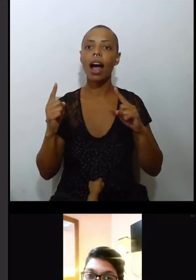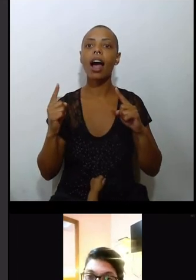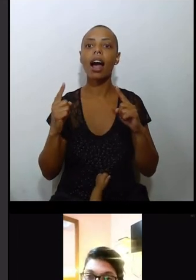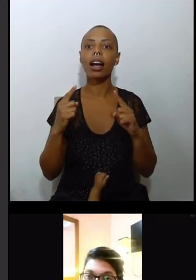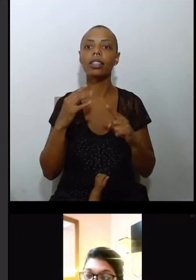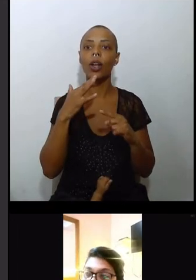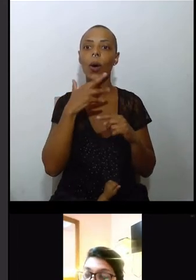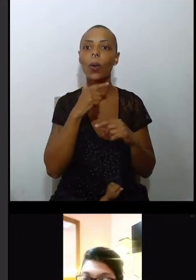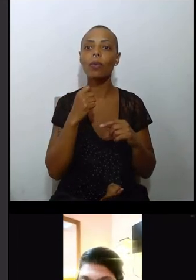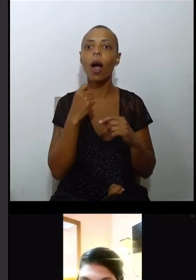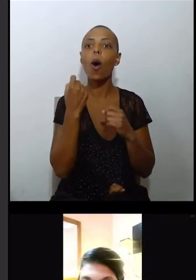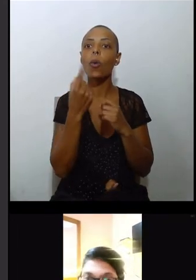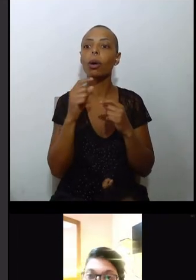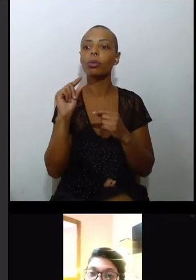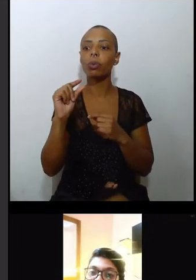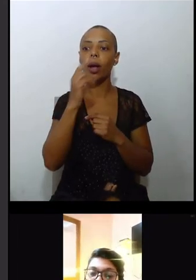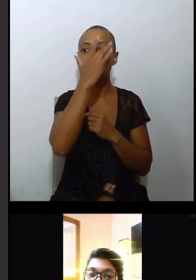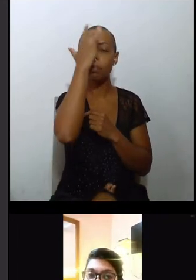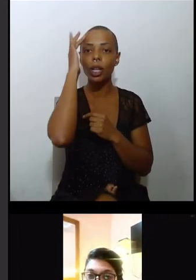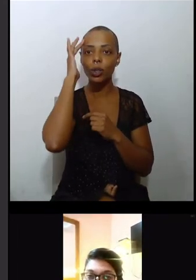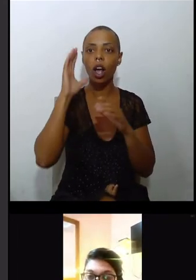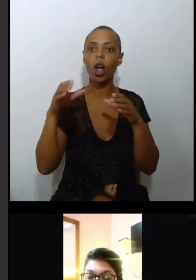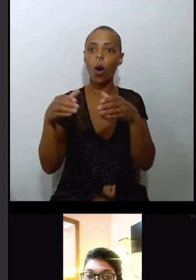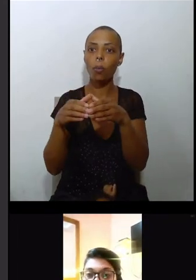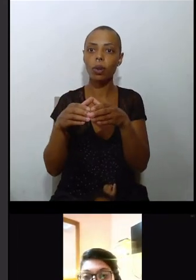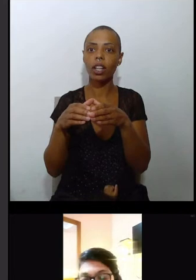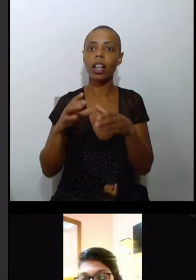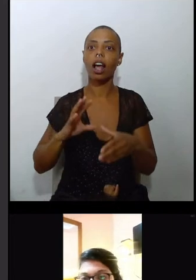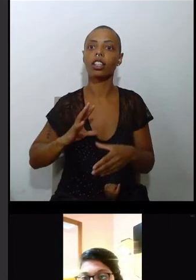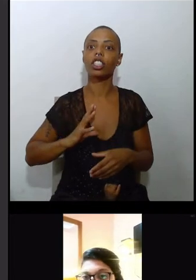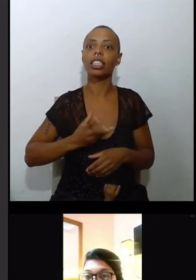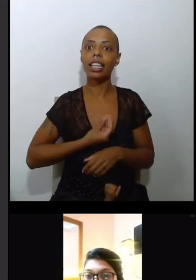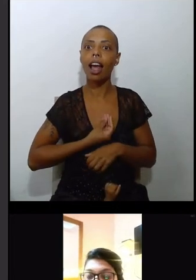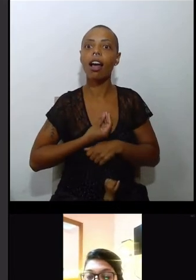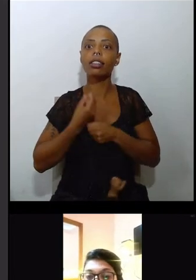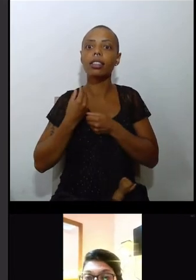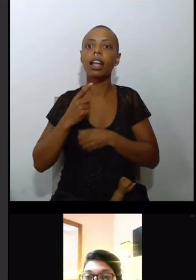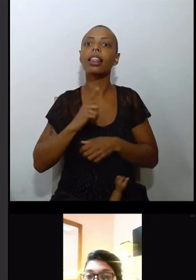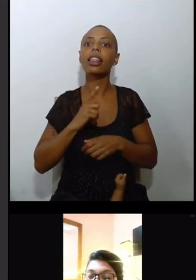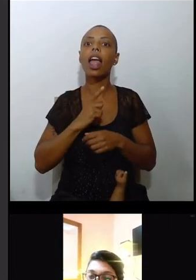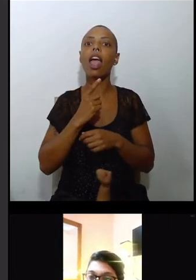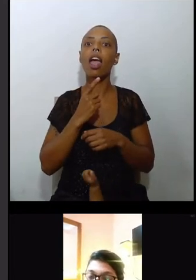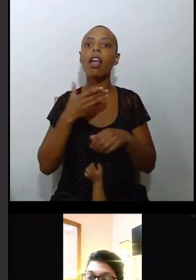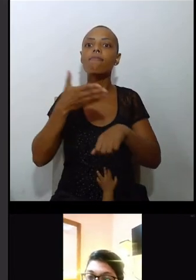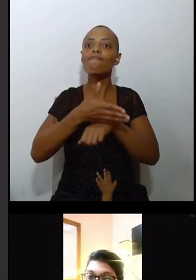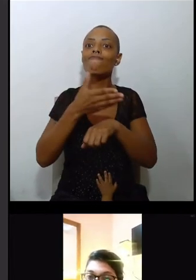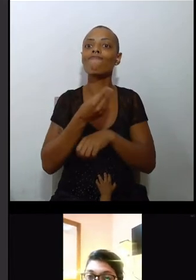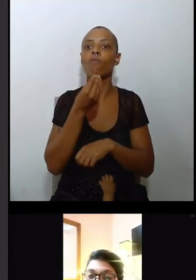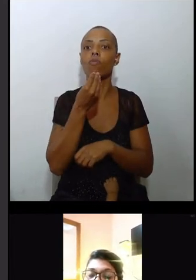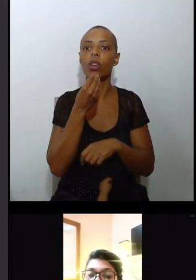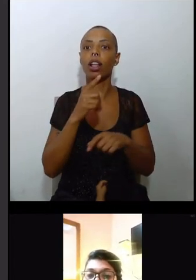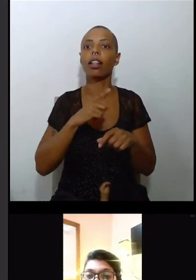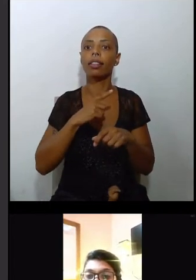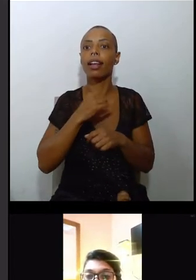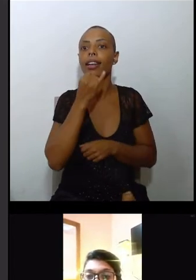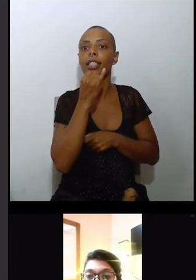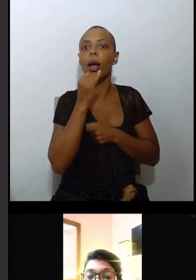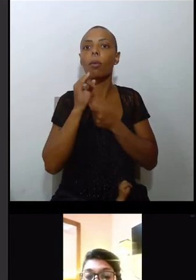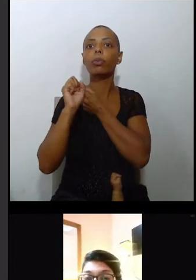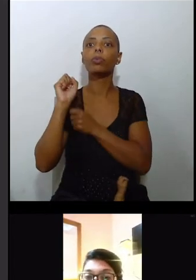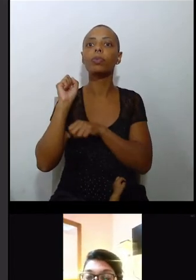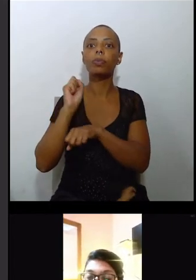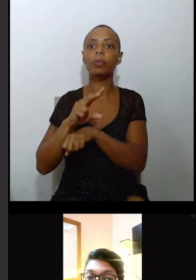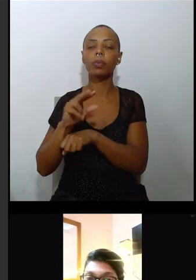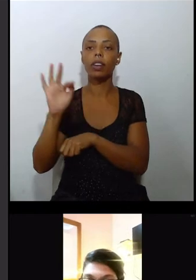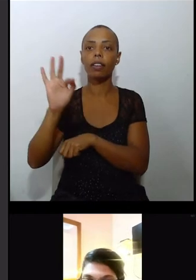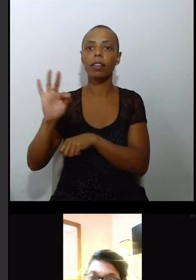are from a privileged background who are able to finish their education paravania project works with transgender people who have